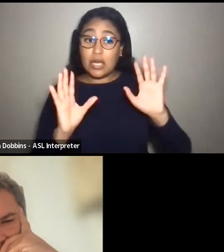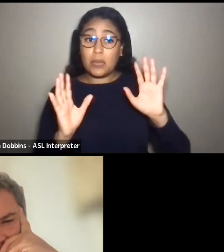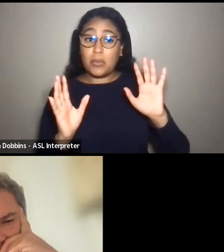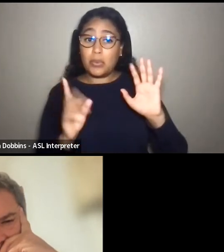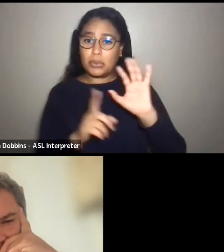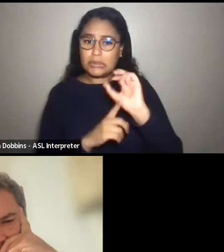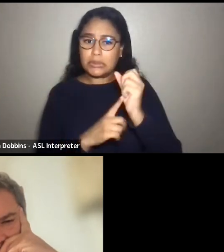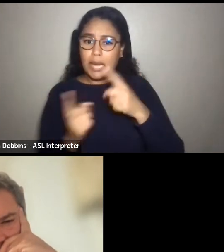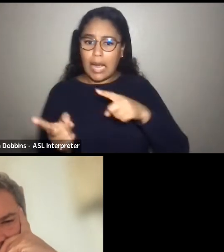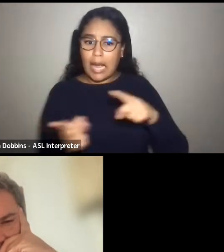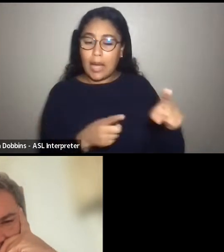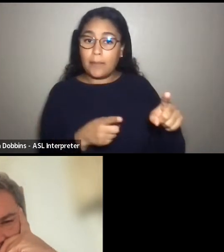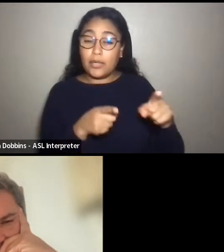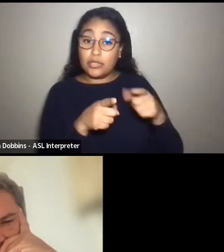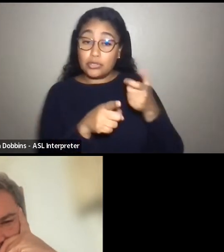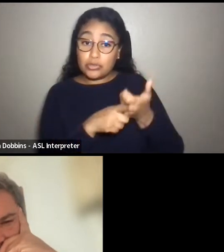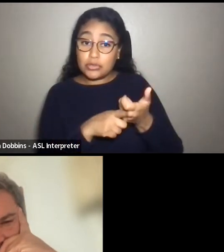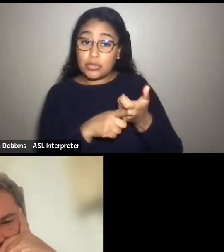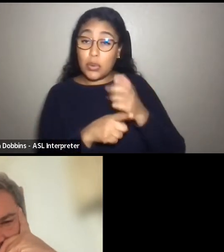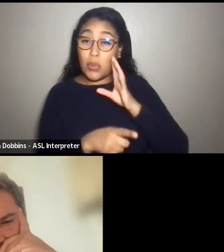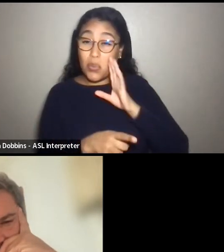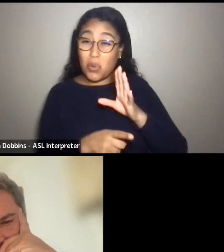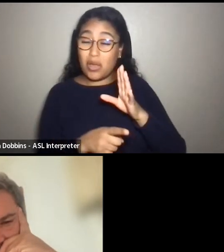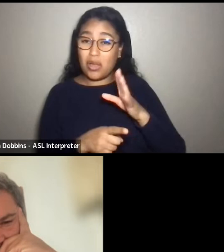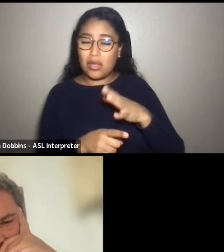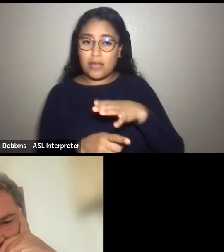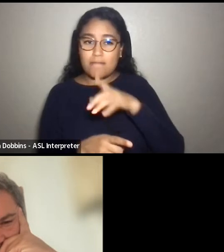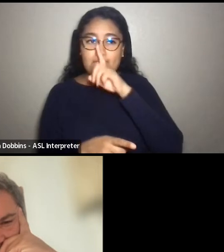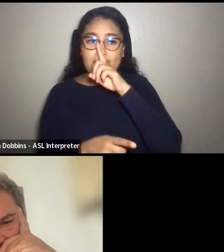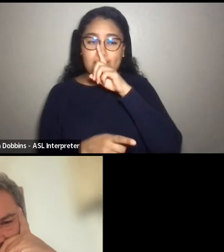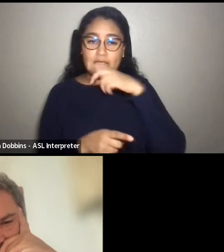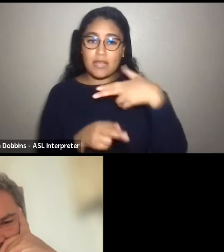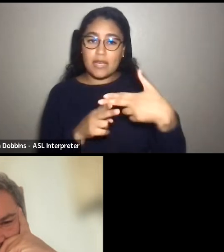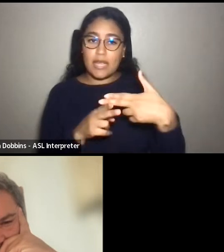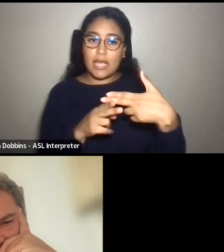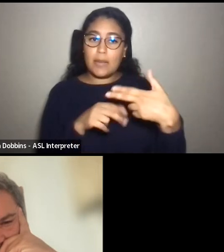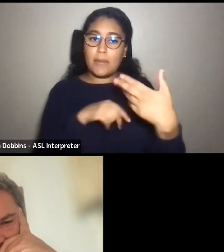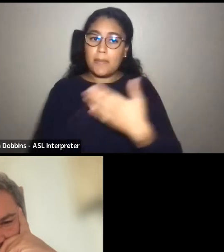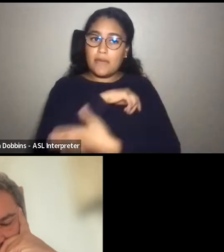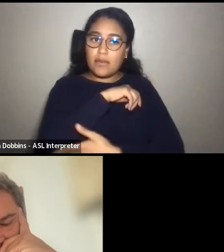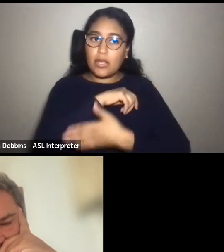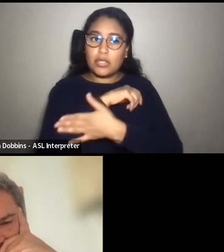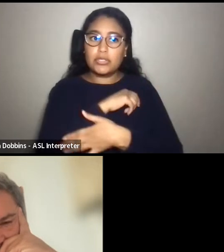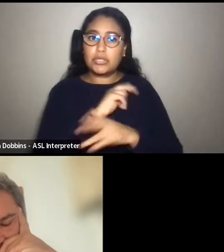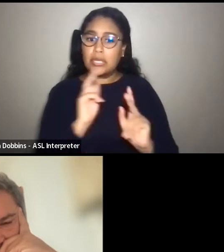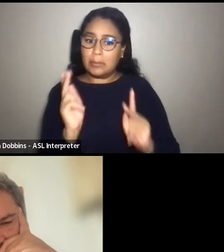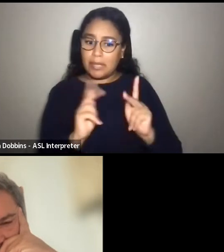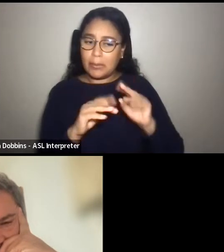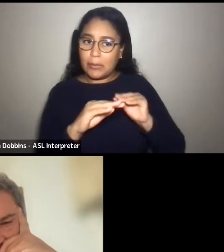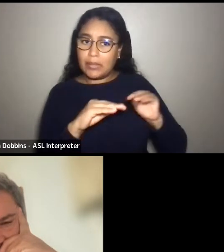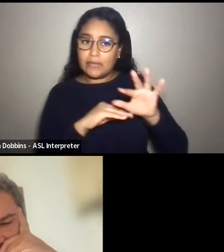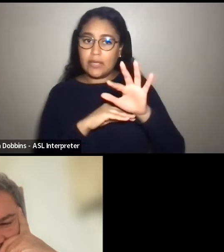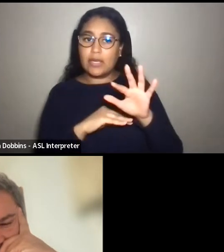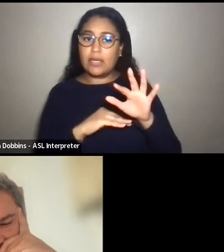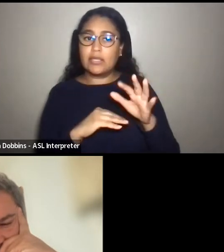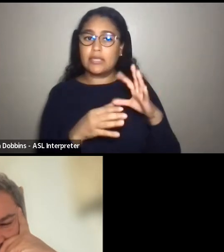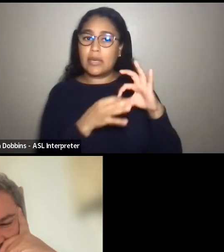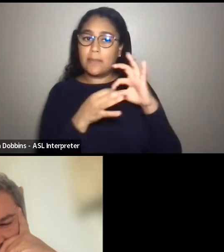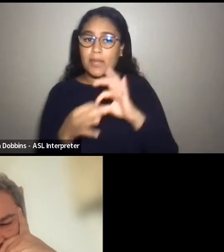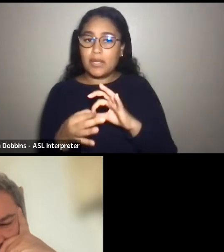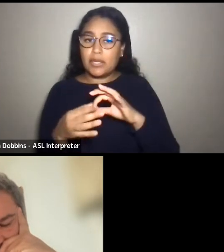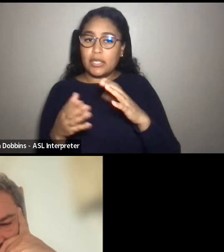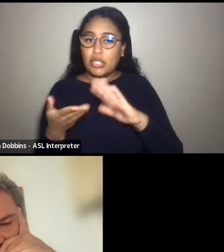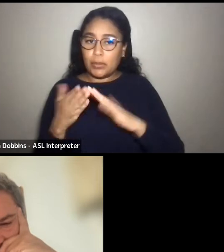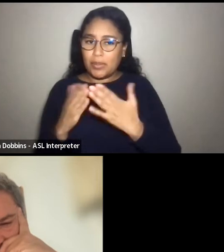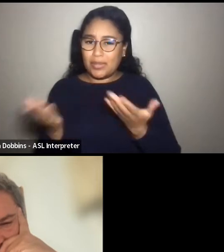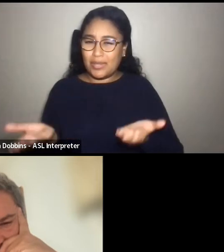would inadvertently omit the name of the country and the people affected who are connected to people in the community